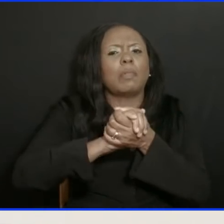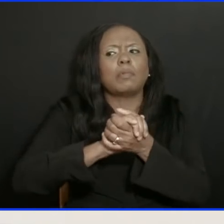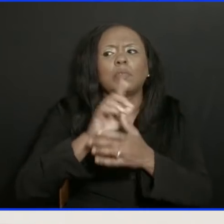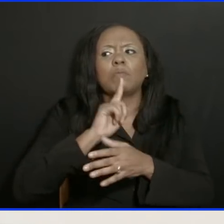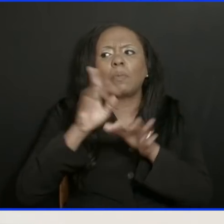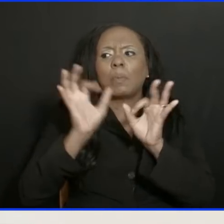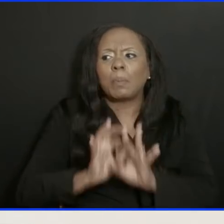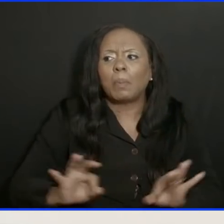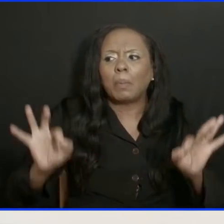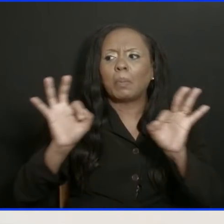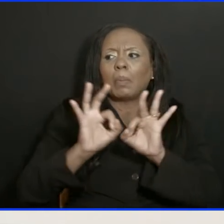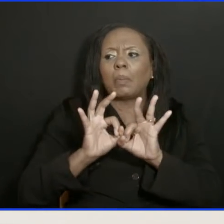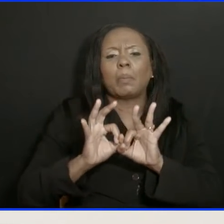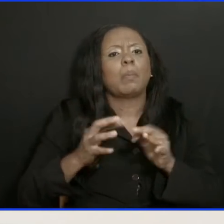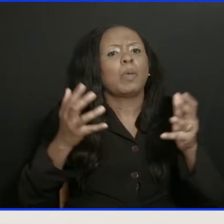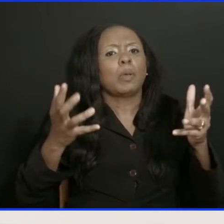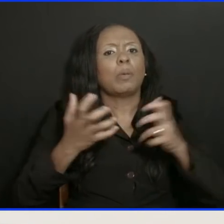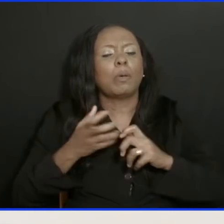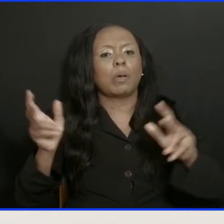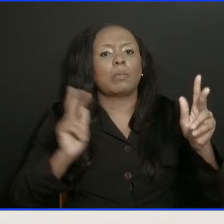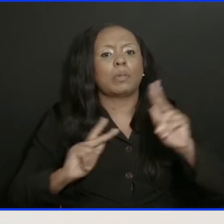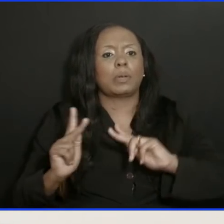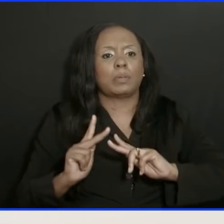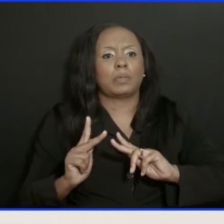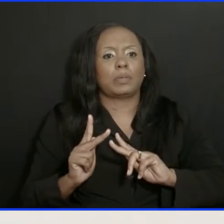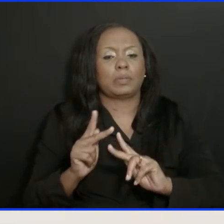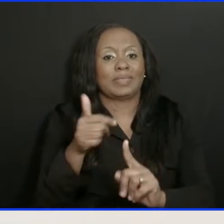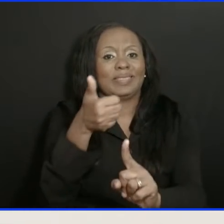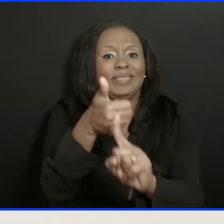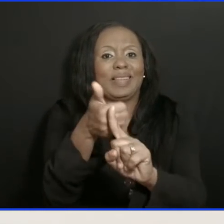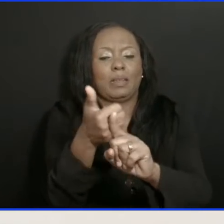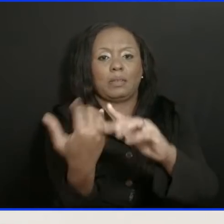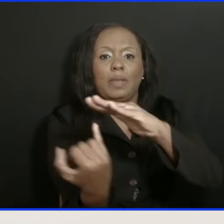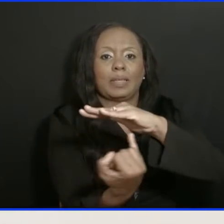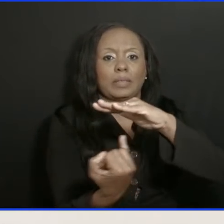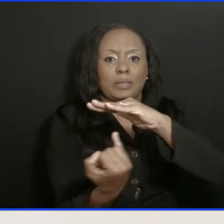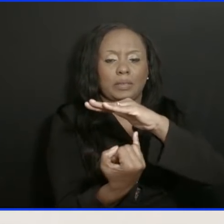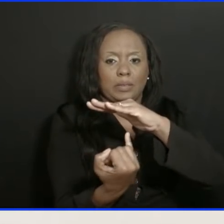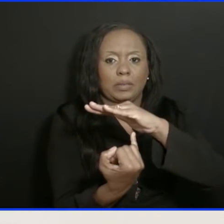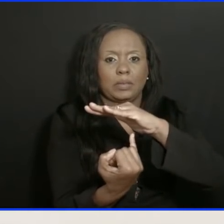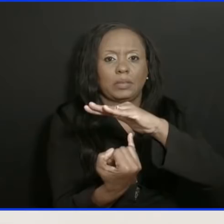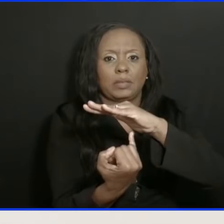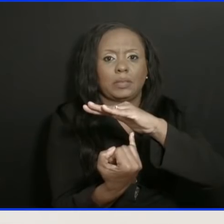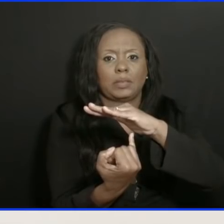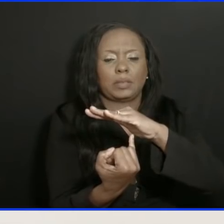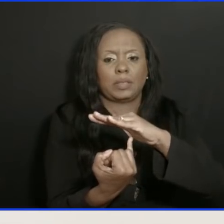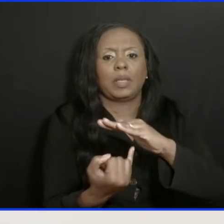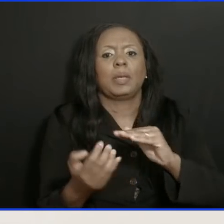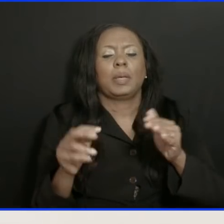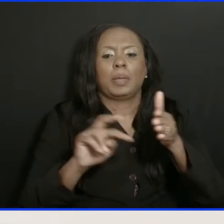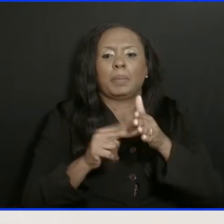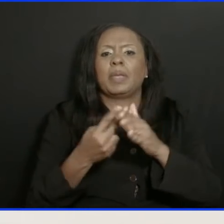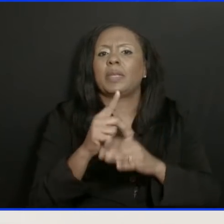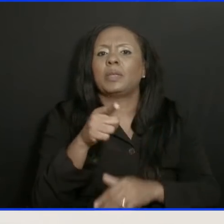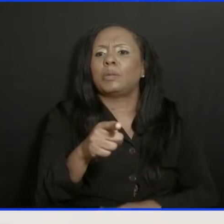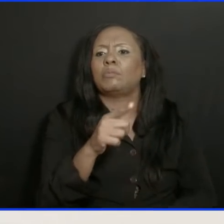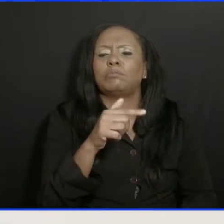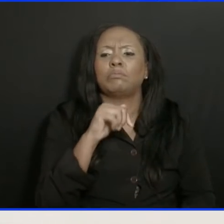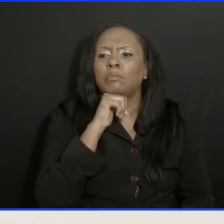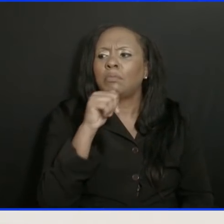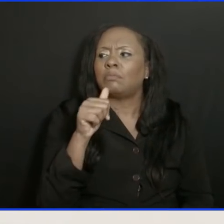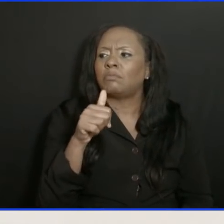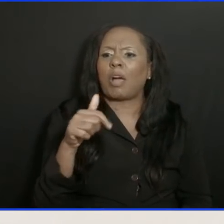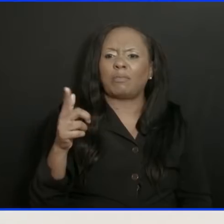we use self-isolation as a means of containment. And what